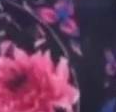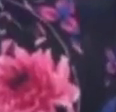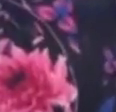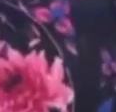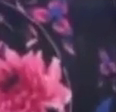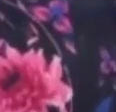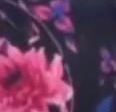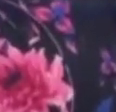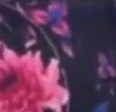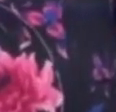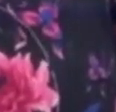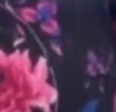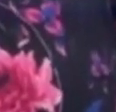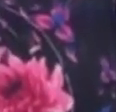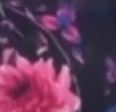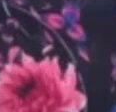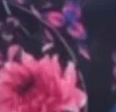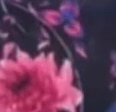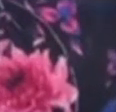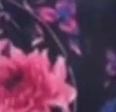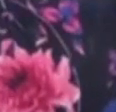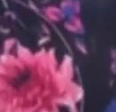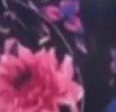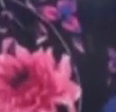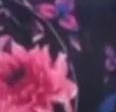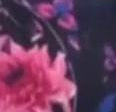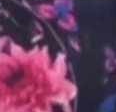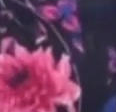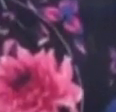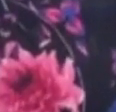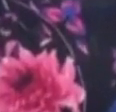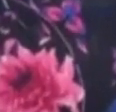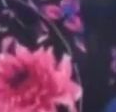Hello, everyone. I'm Fern Carey. Thank you for watching our YouTube page.